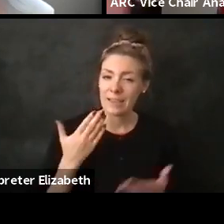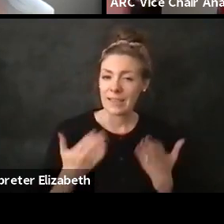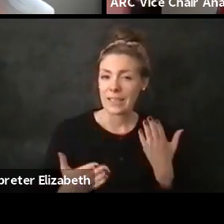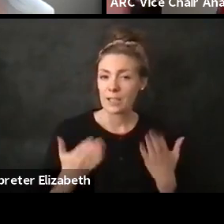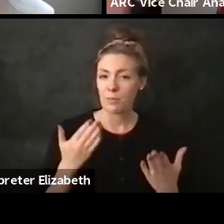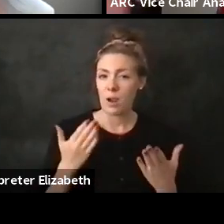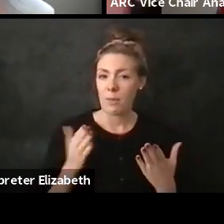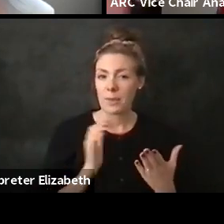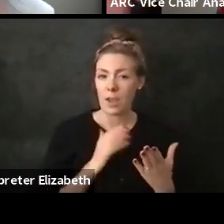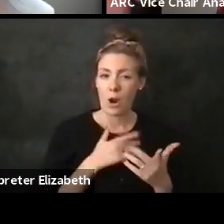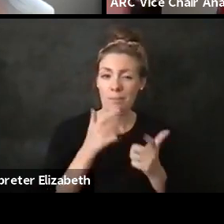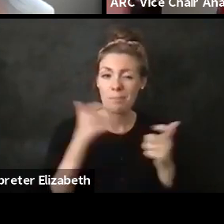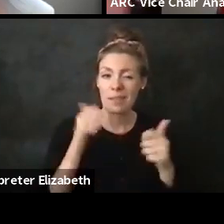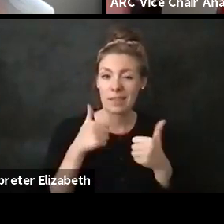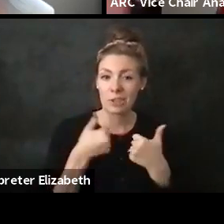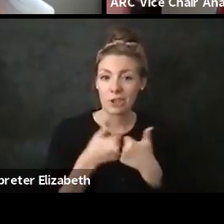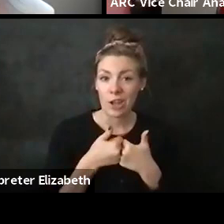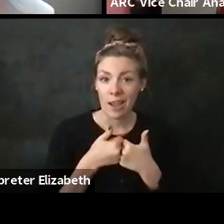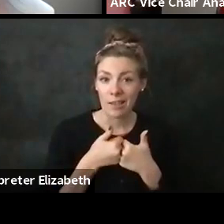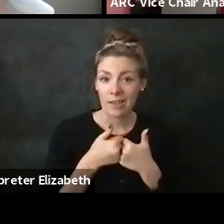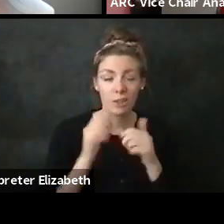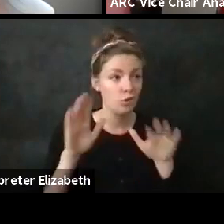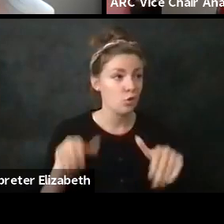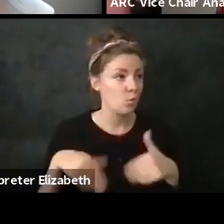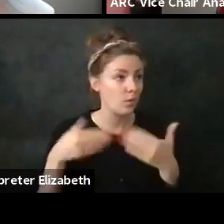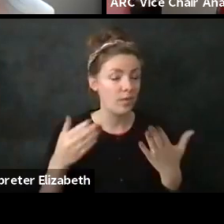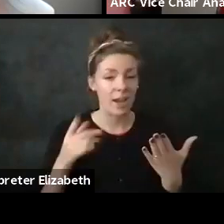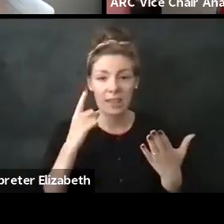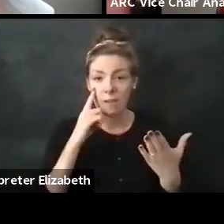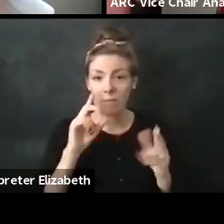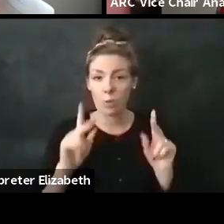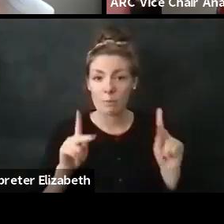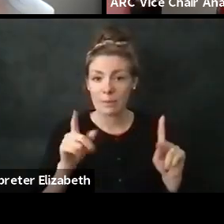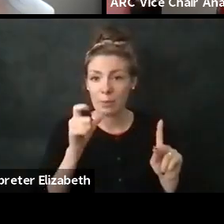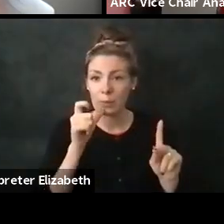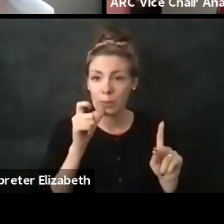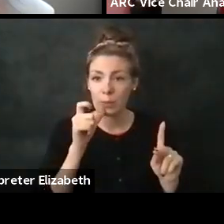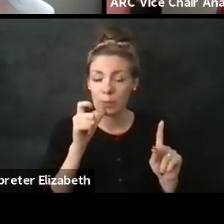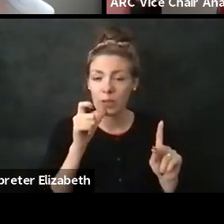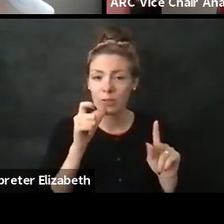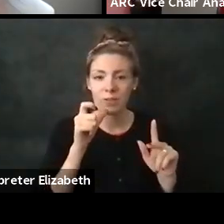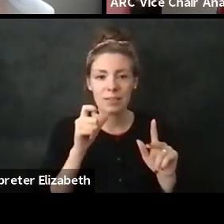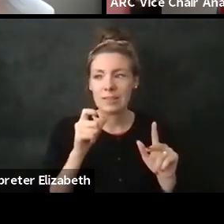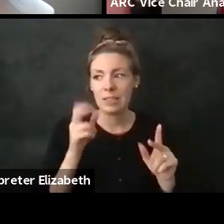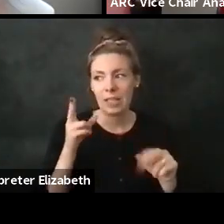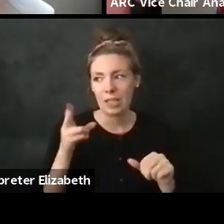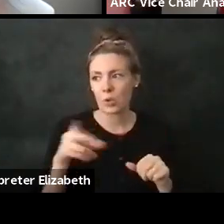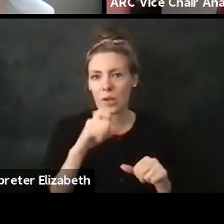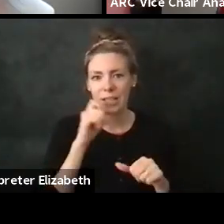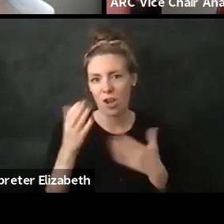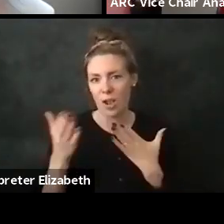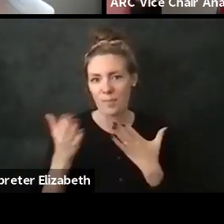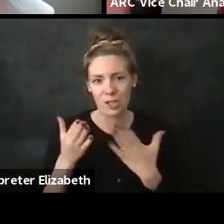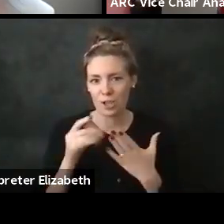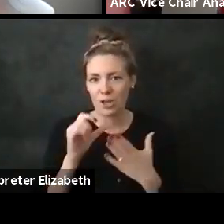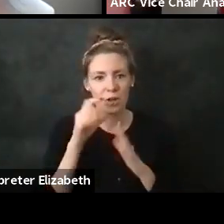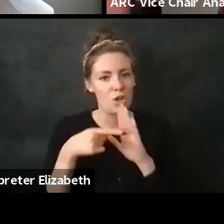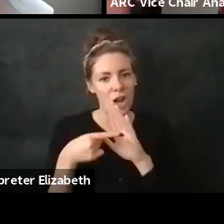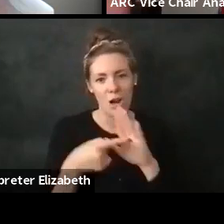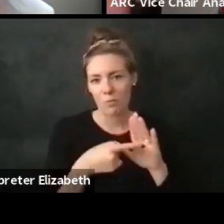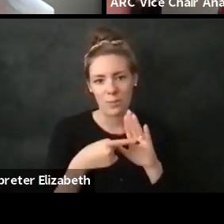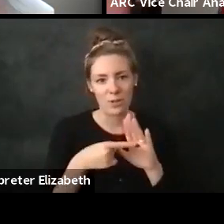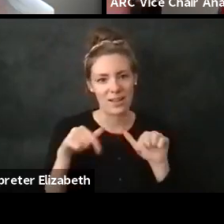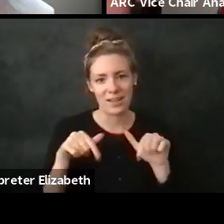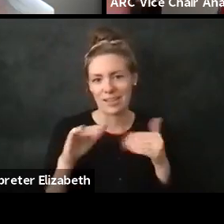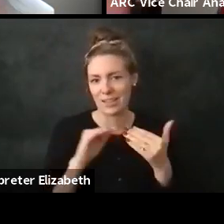our greatest challenge, is to give voice for people who have been underserved, historically have been underrepresented in the